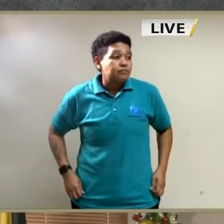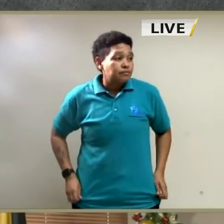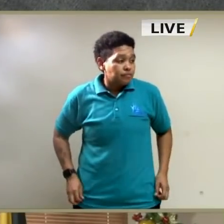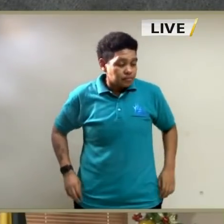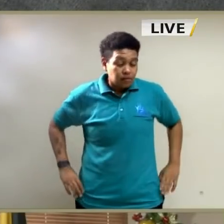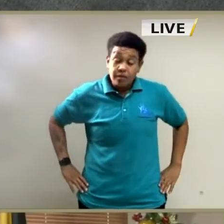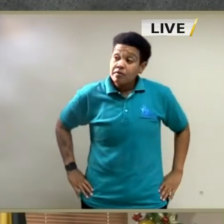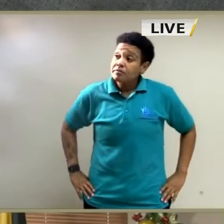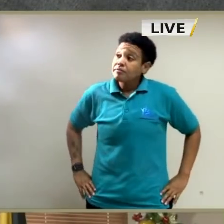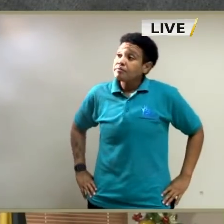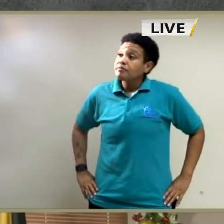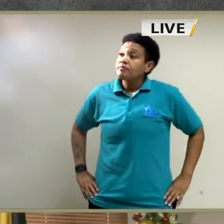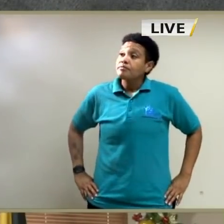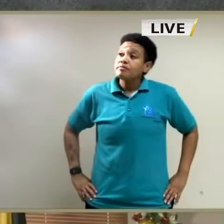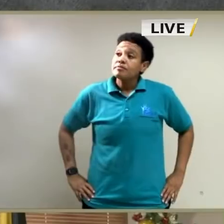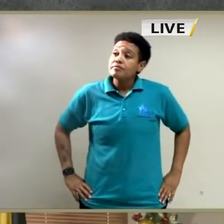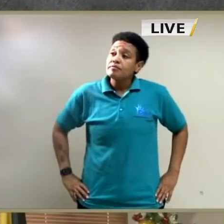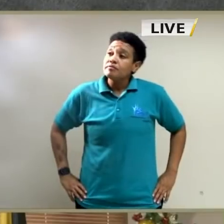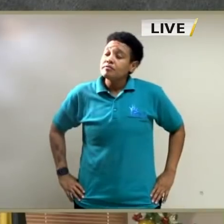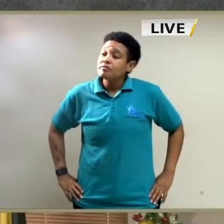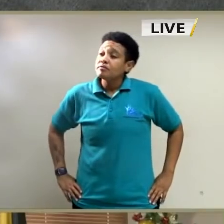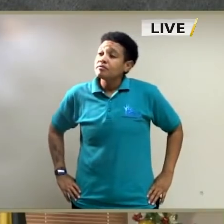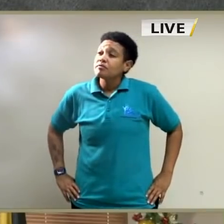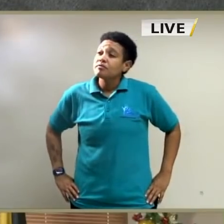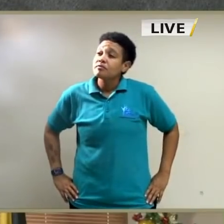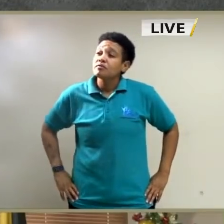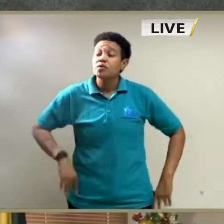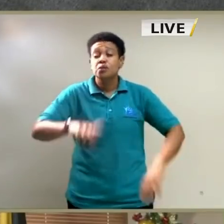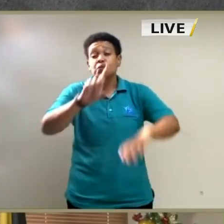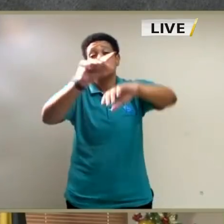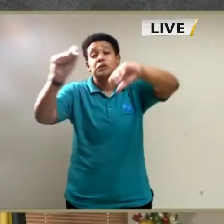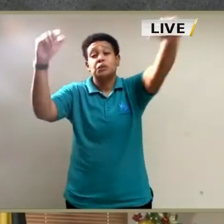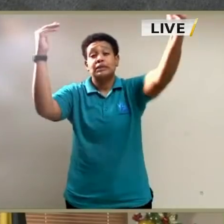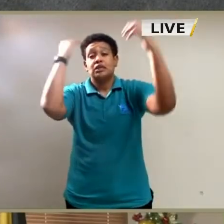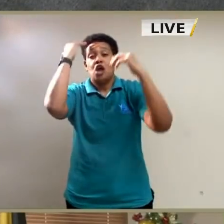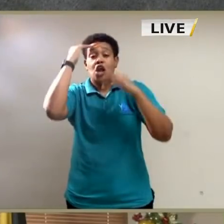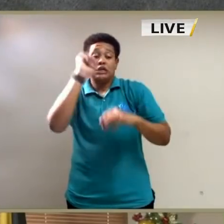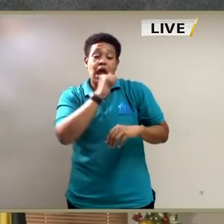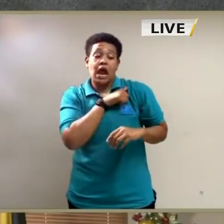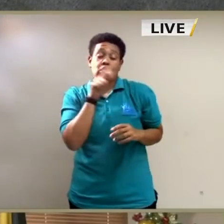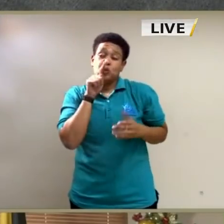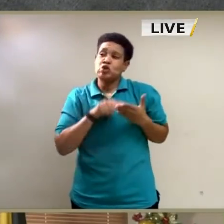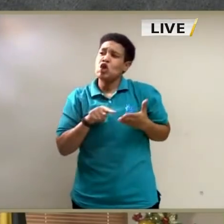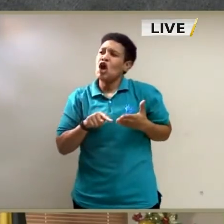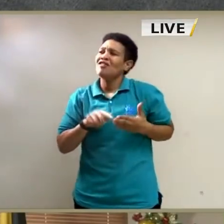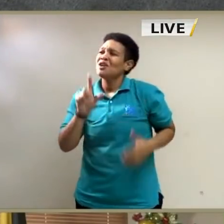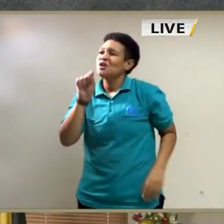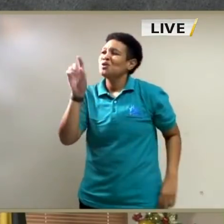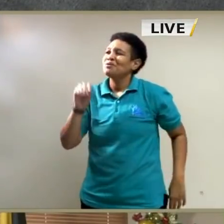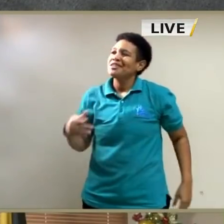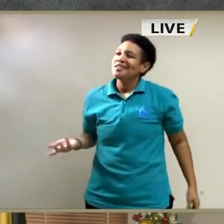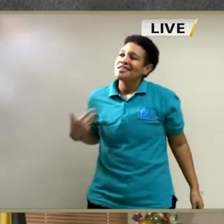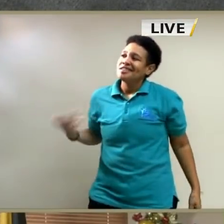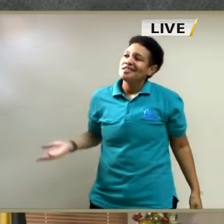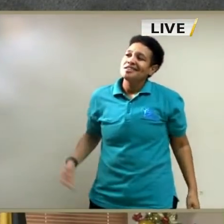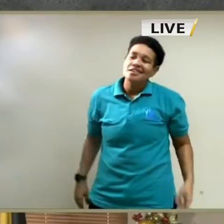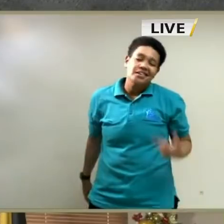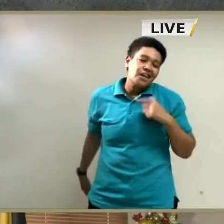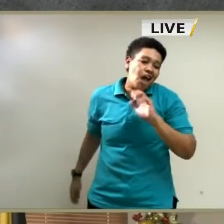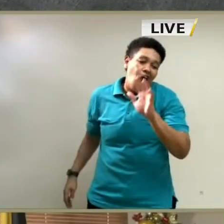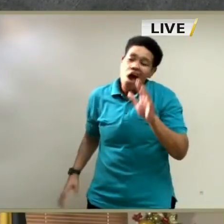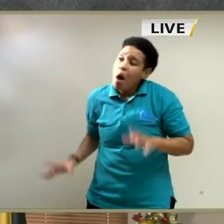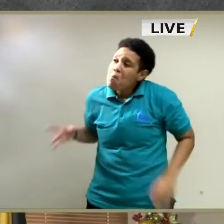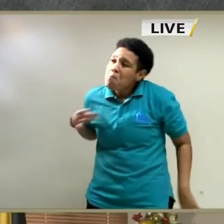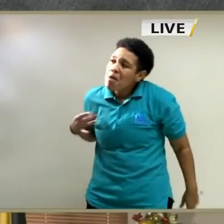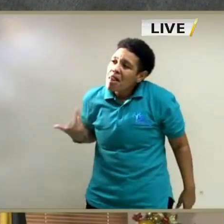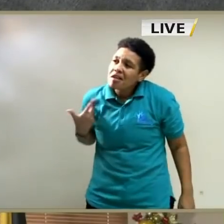survey. 70% of us don't perceive that we are at risk of catching